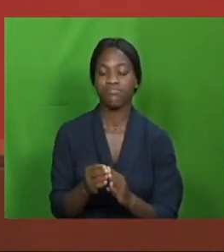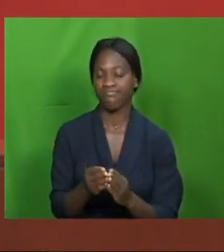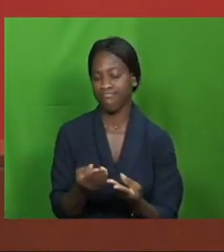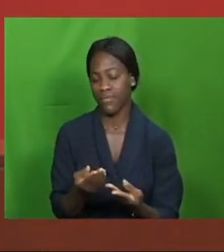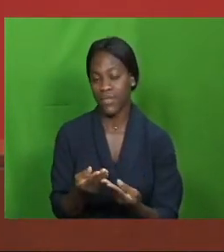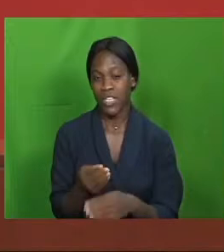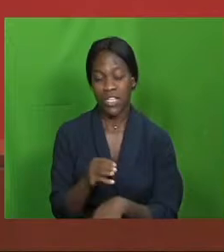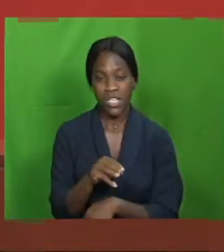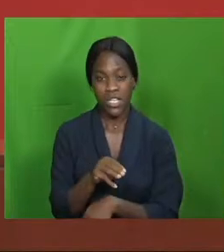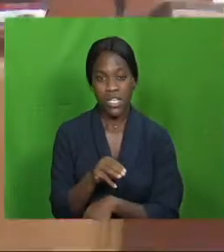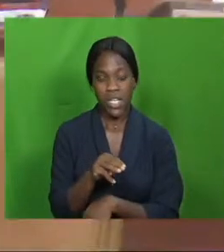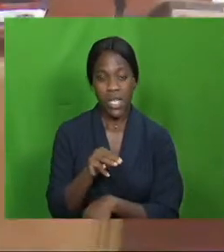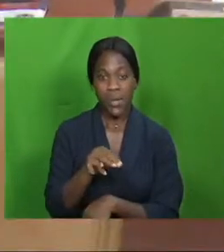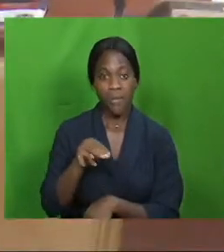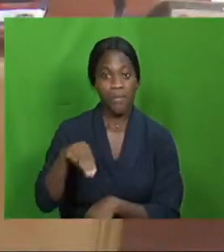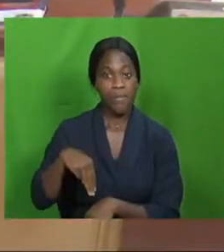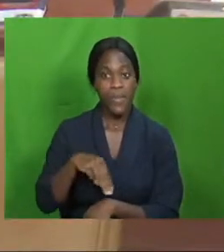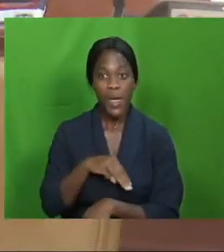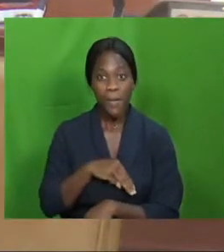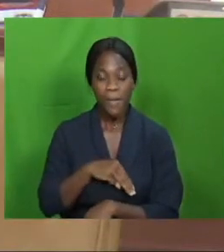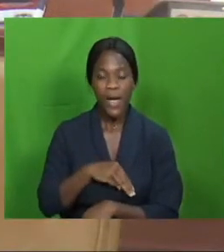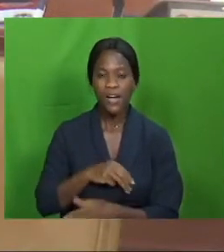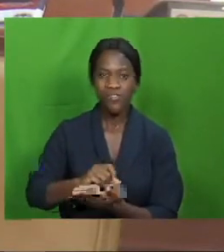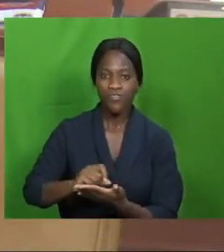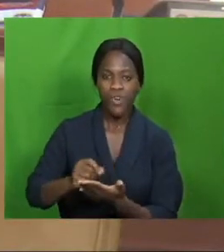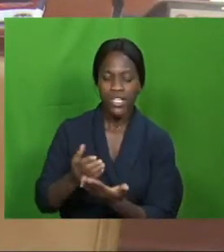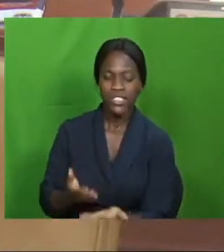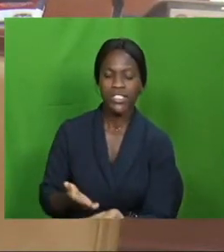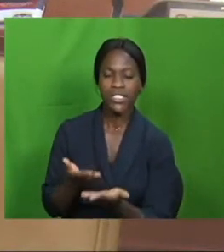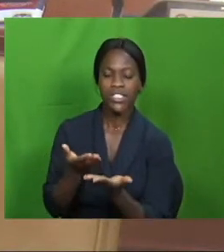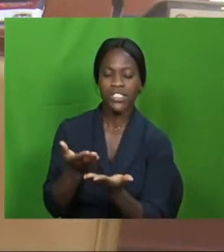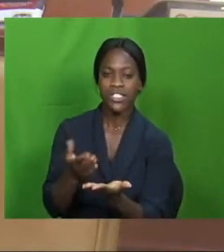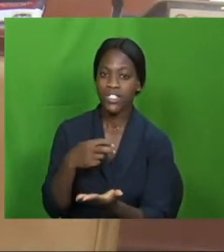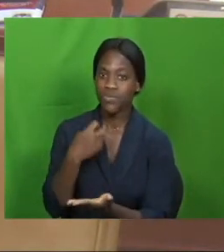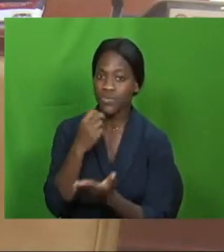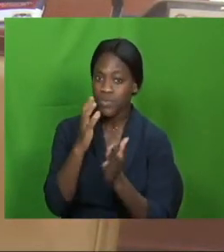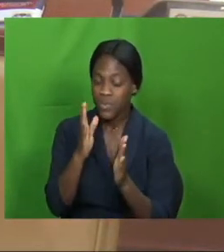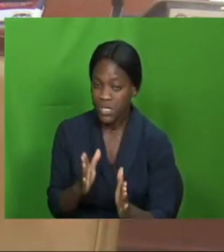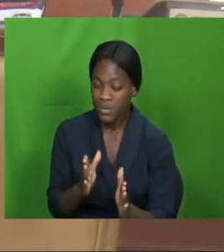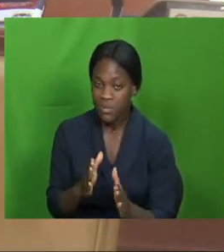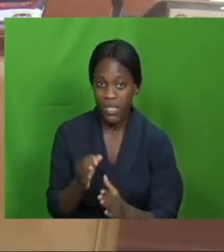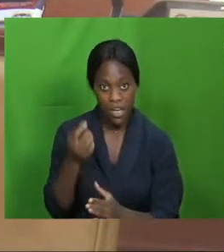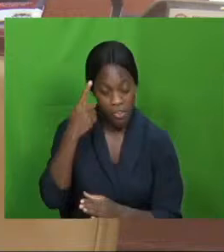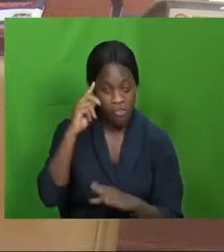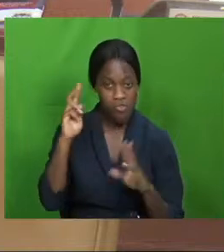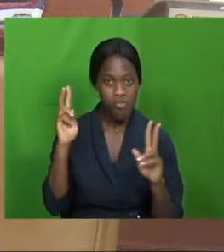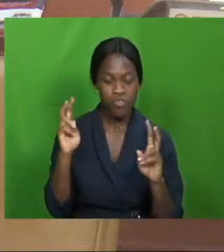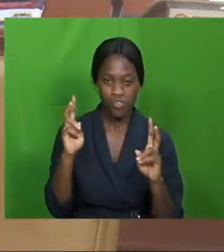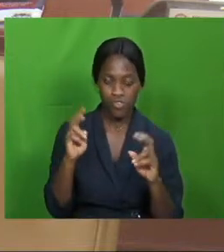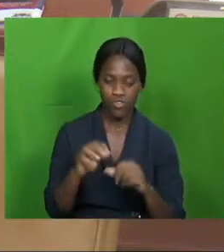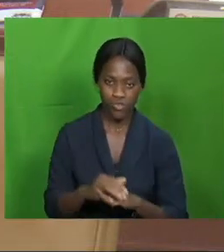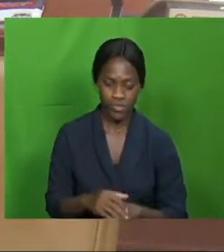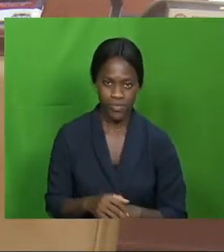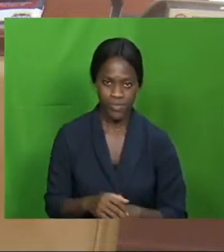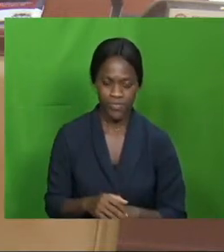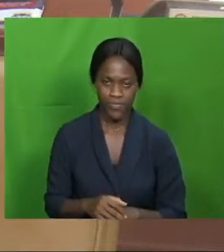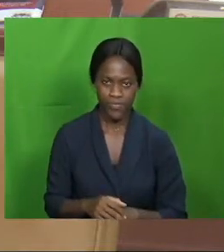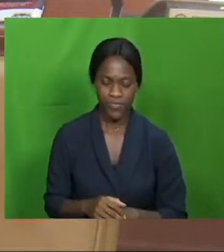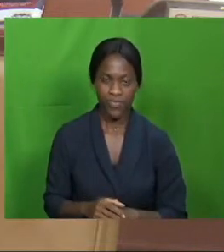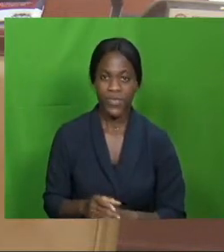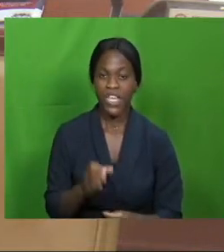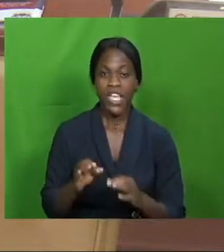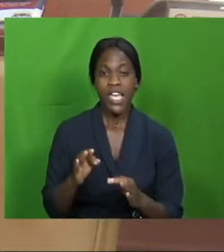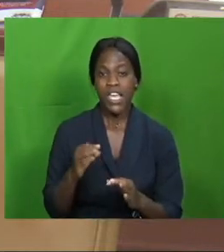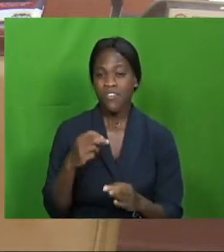to the Speaker a written notification of the matter to be raised. When the Speaker determines that a motion